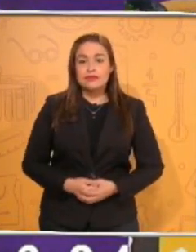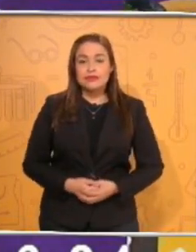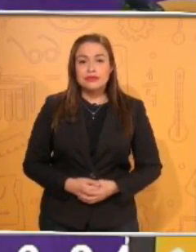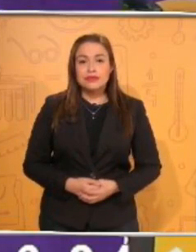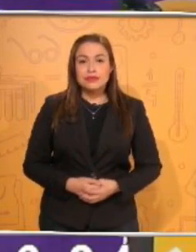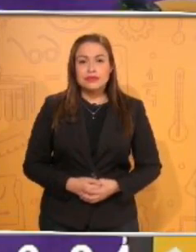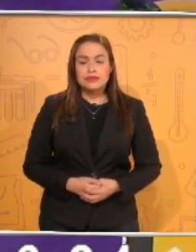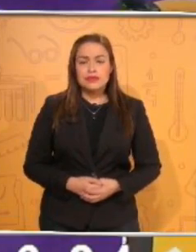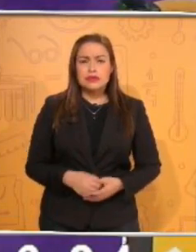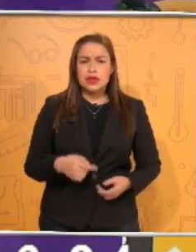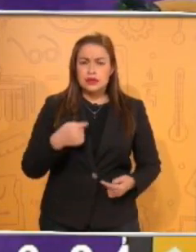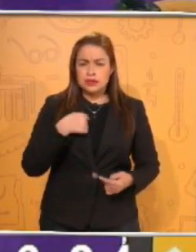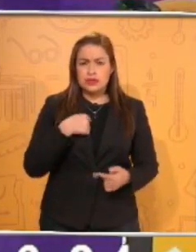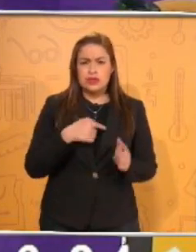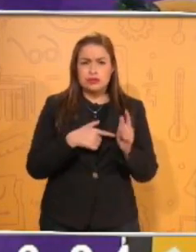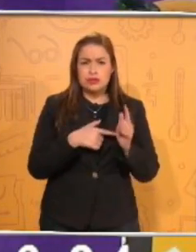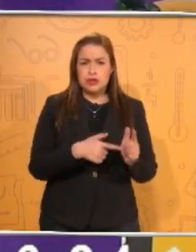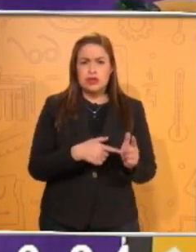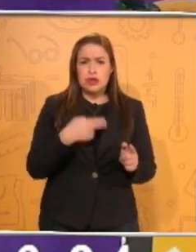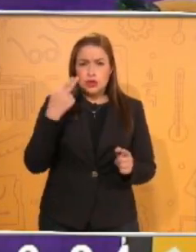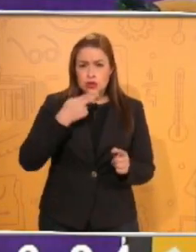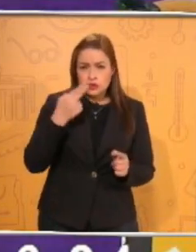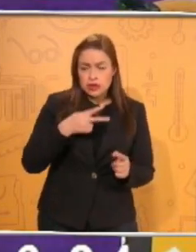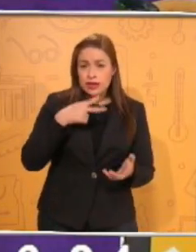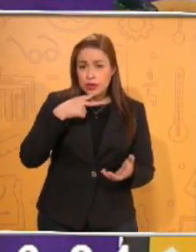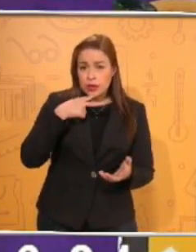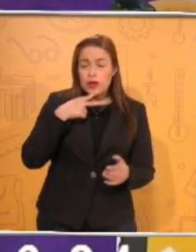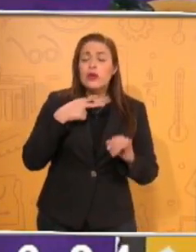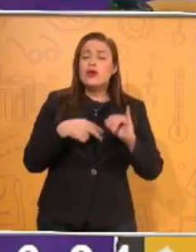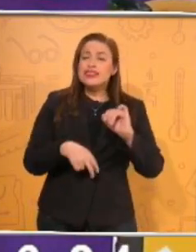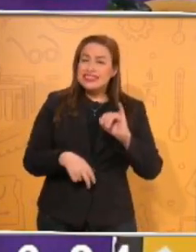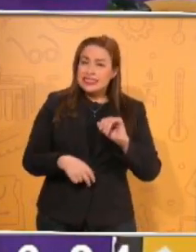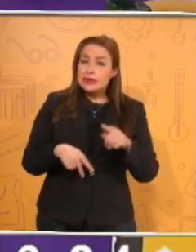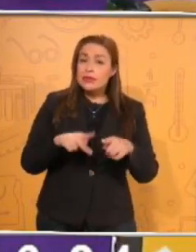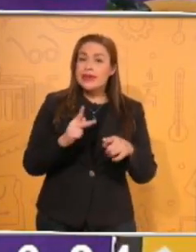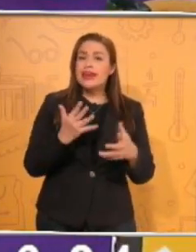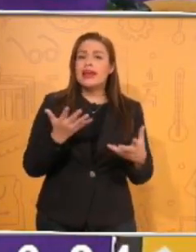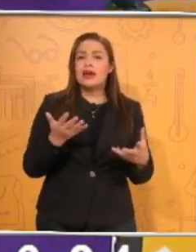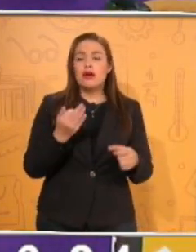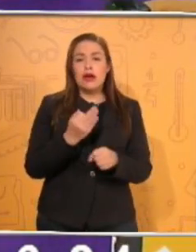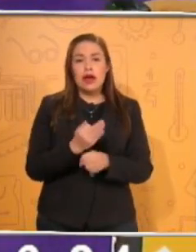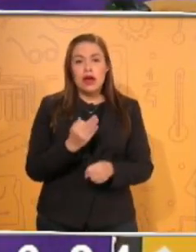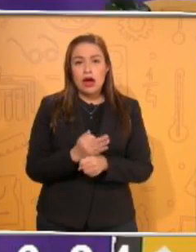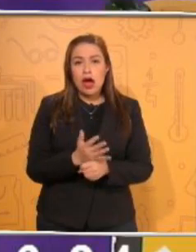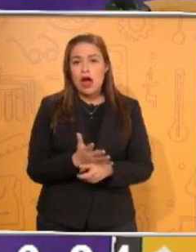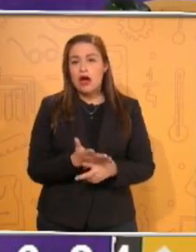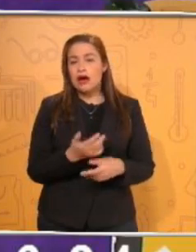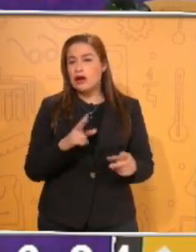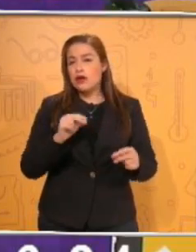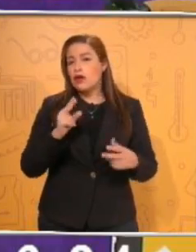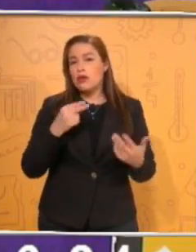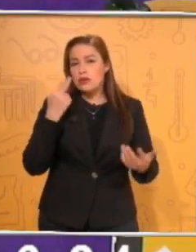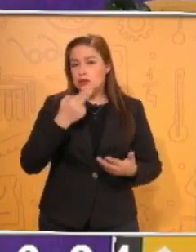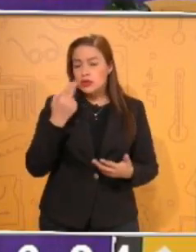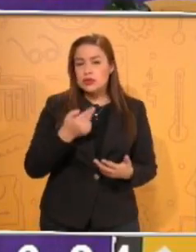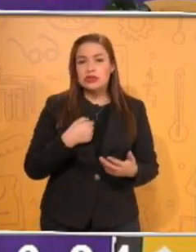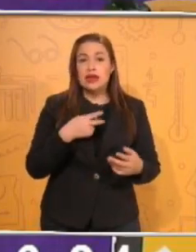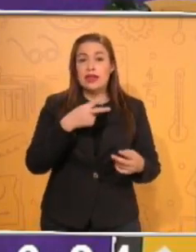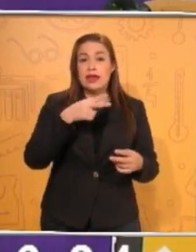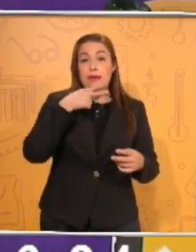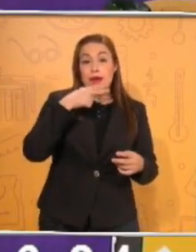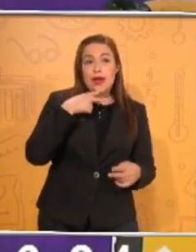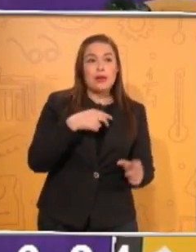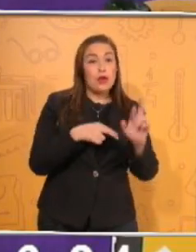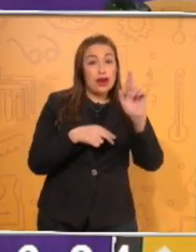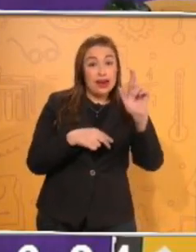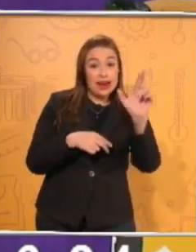Do we continue using verbs? Yes, but in this time, we are not going to be talking about regular and